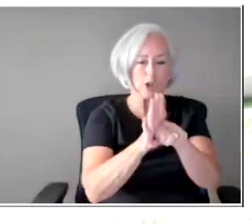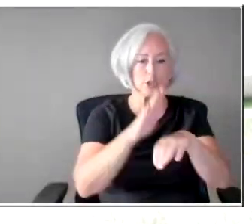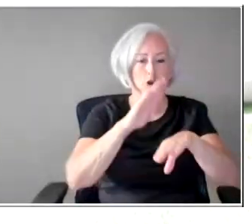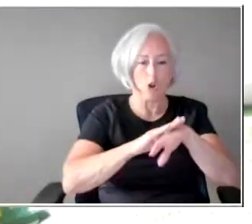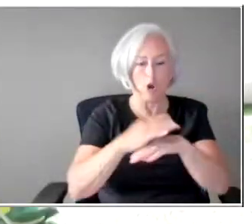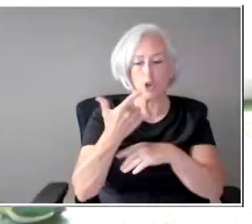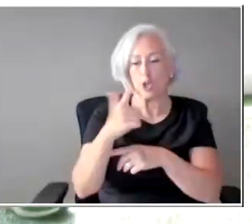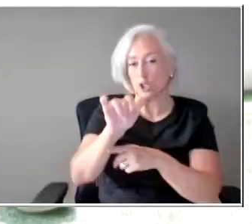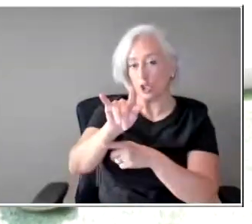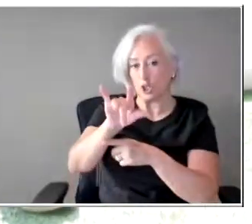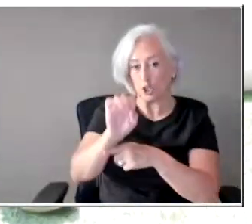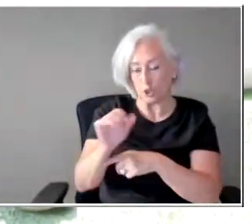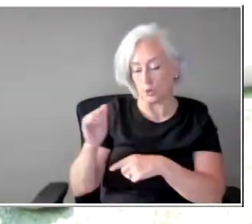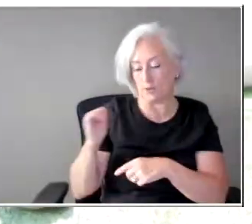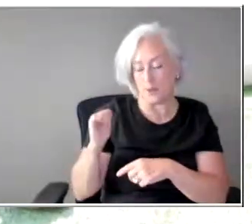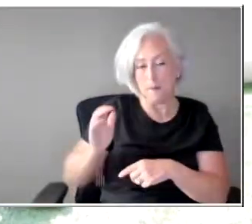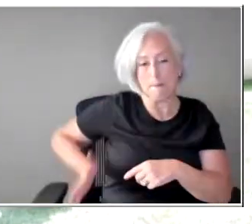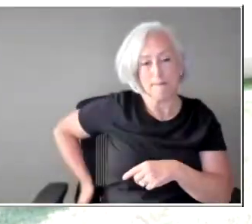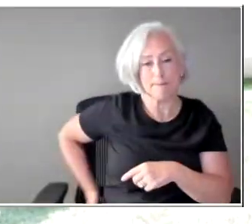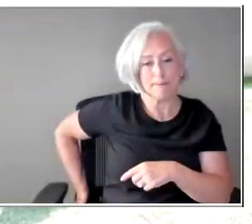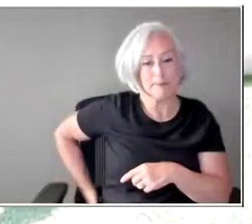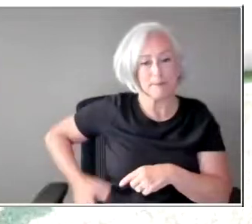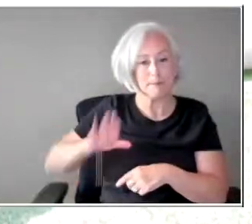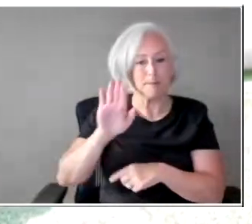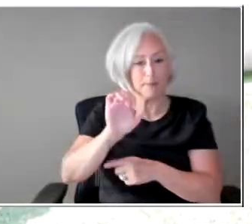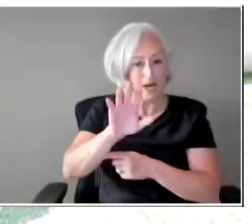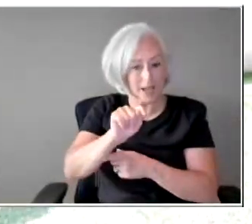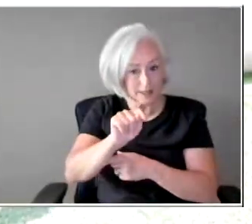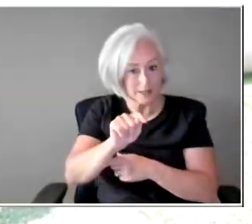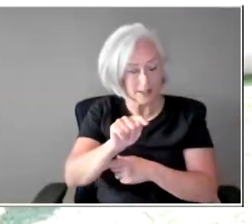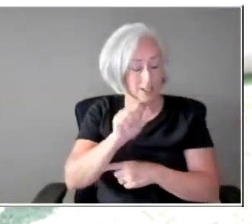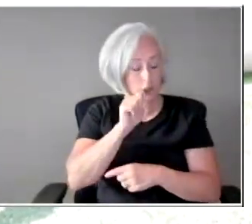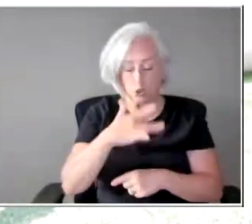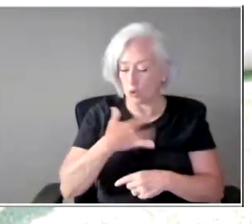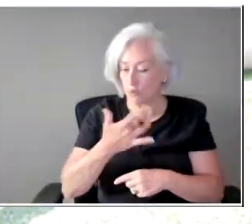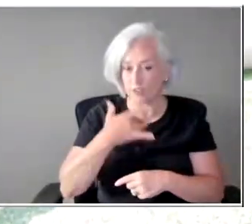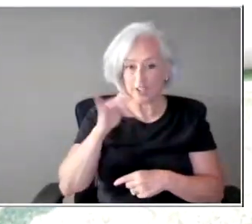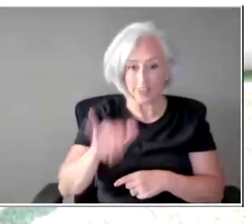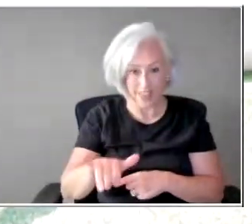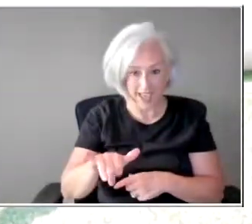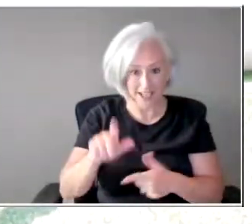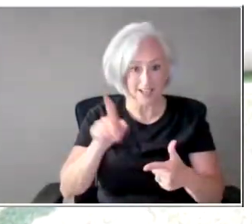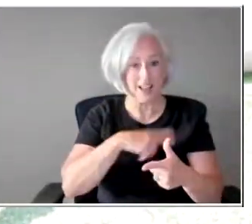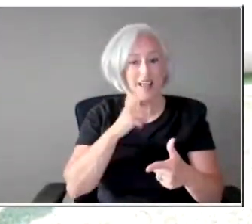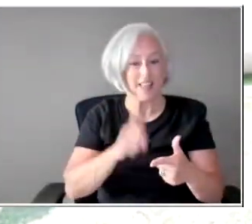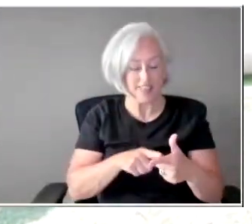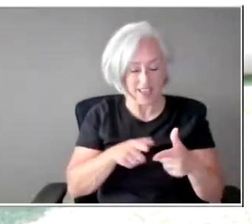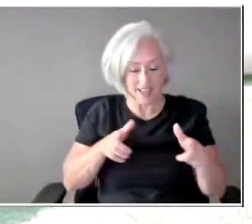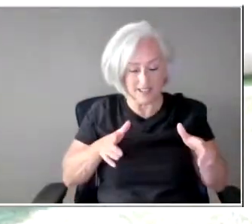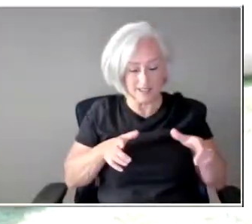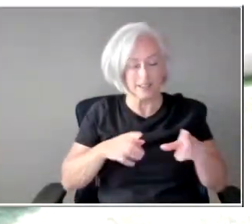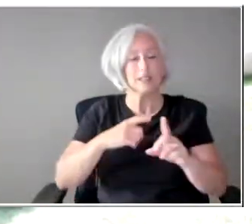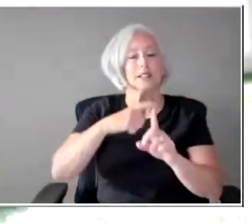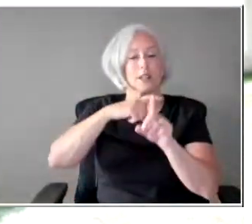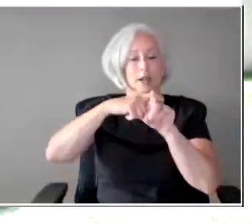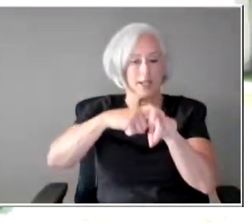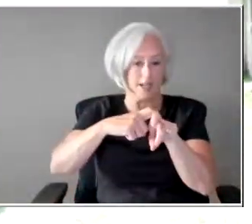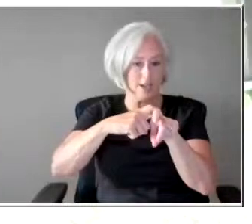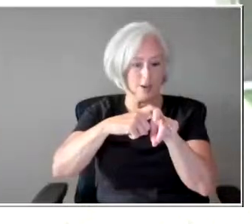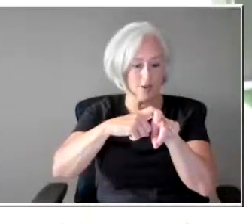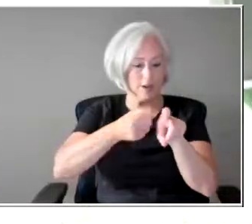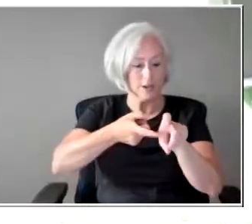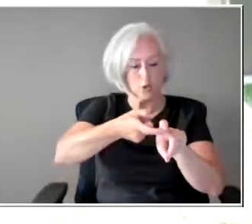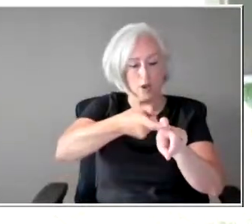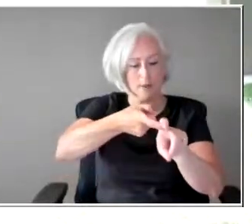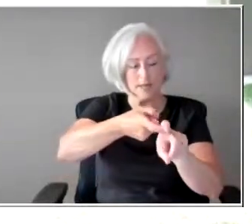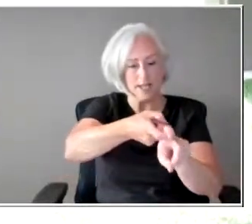in your gluteus maximus. If you don't feel a stretch, you're going to reach, take this hand, reach between your legs and grab that knee, the